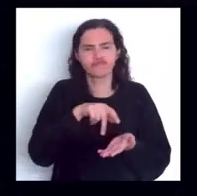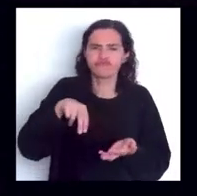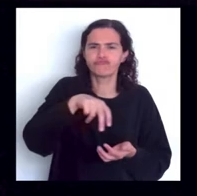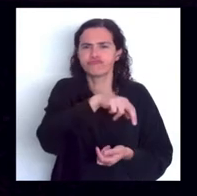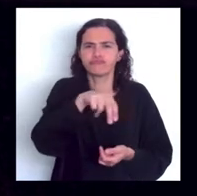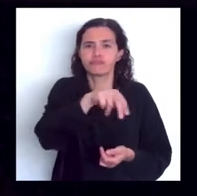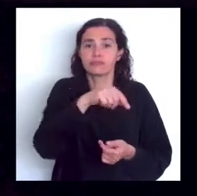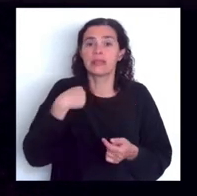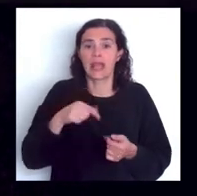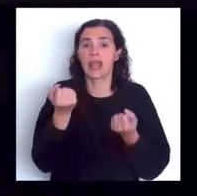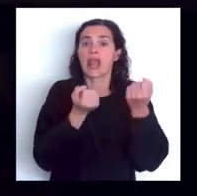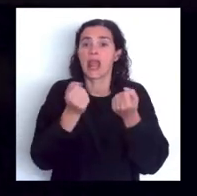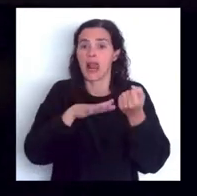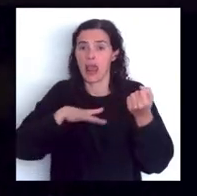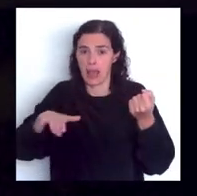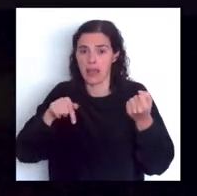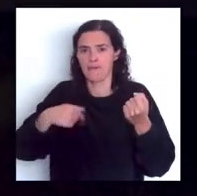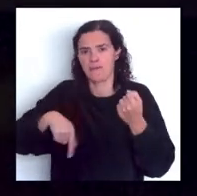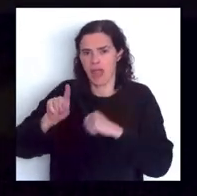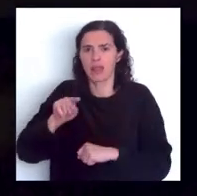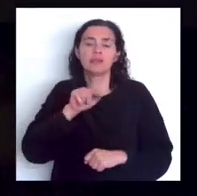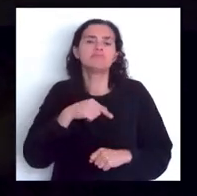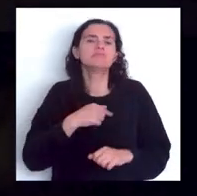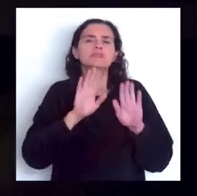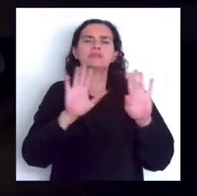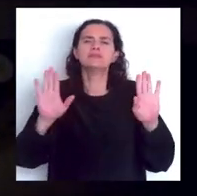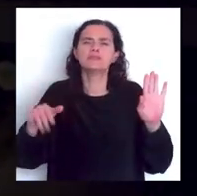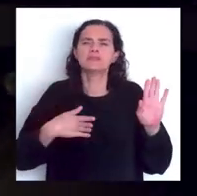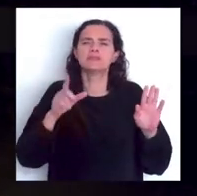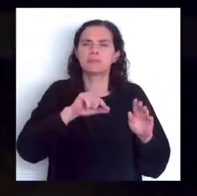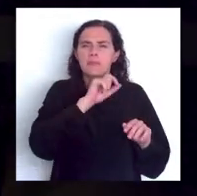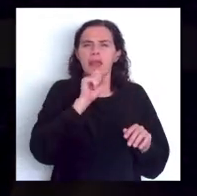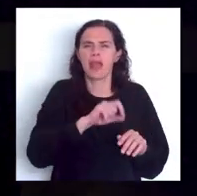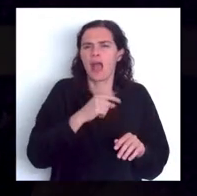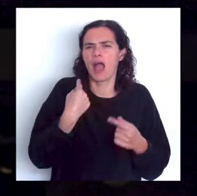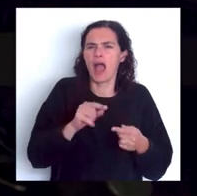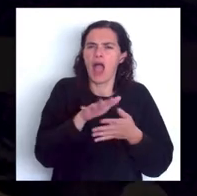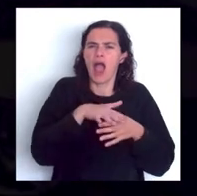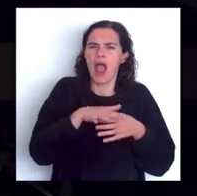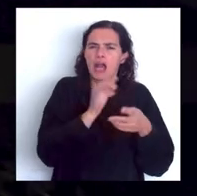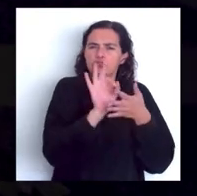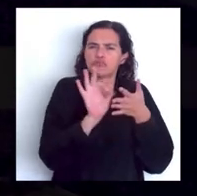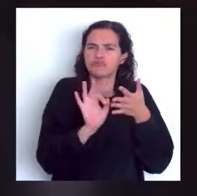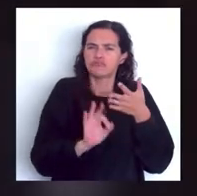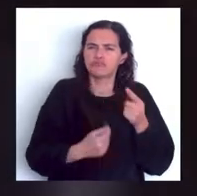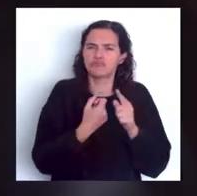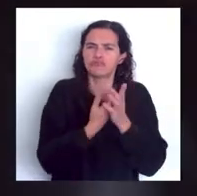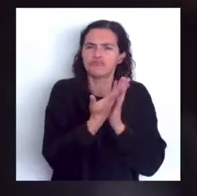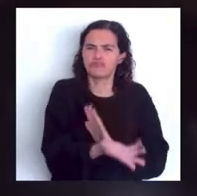detour by coming to the parking garage. And an exhibition that also covers different